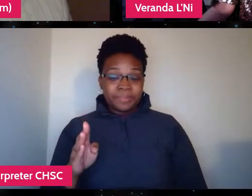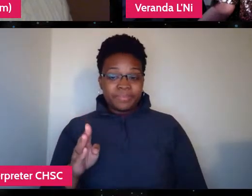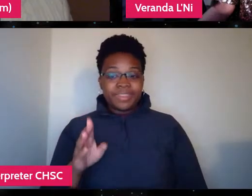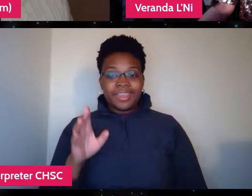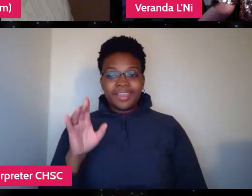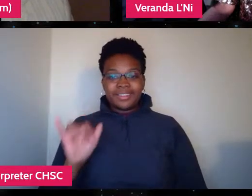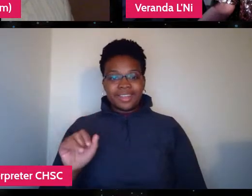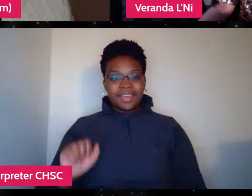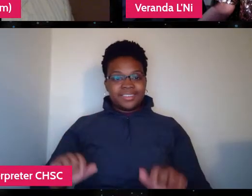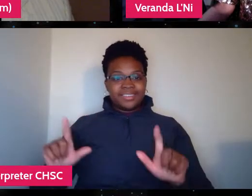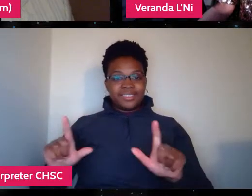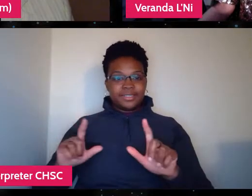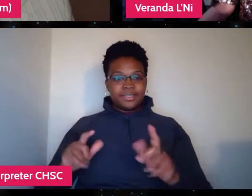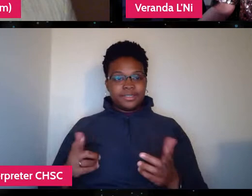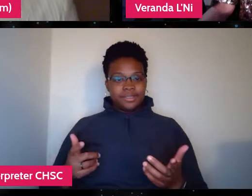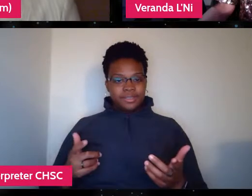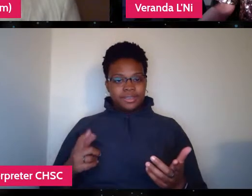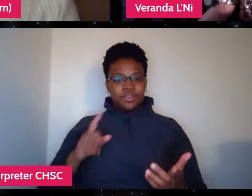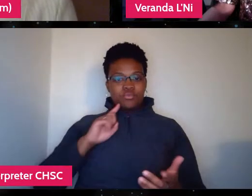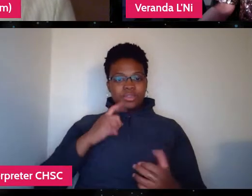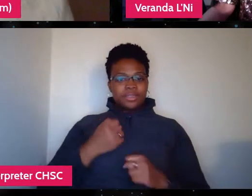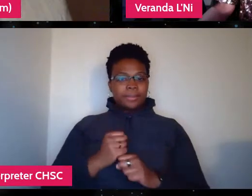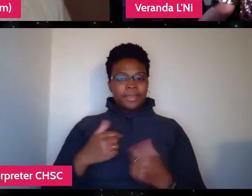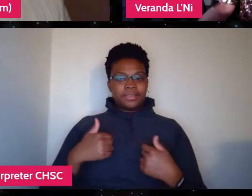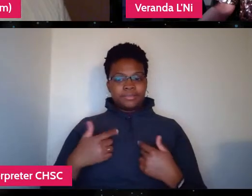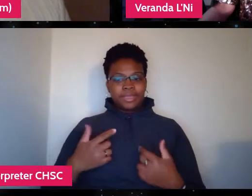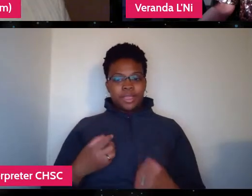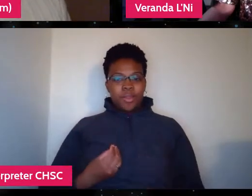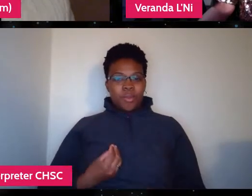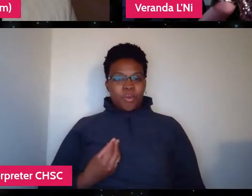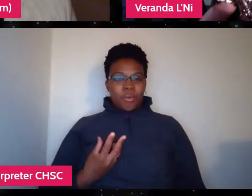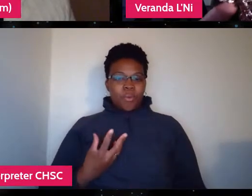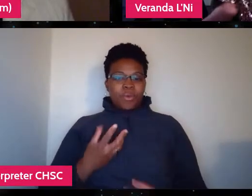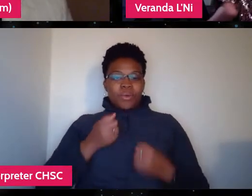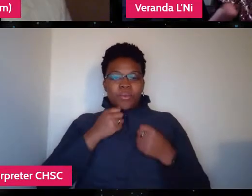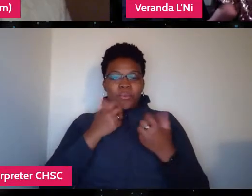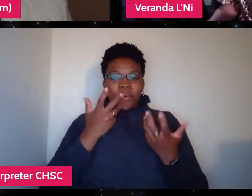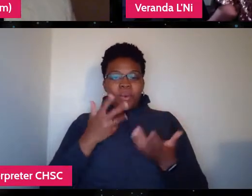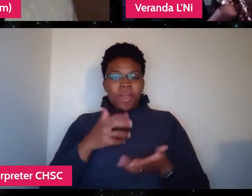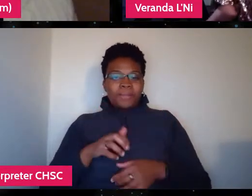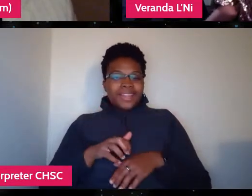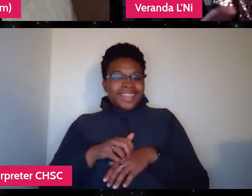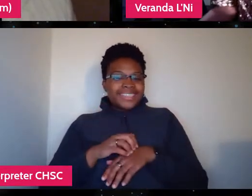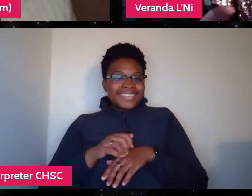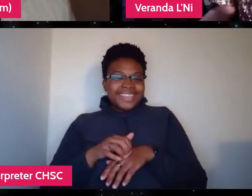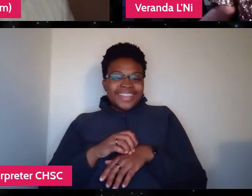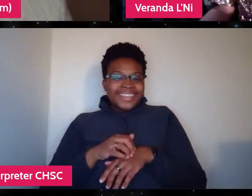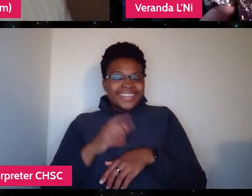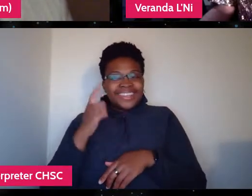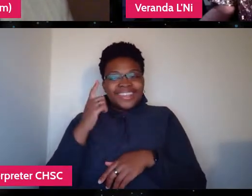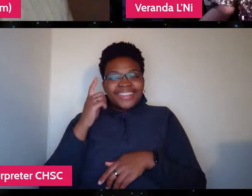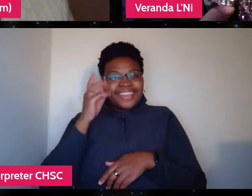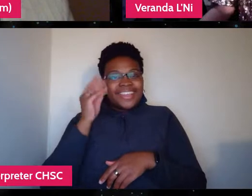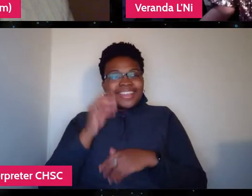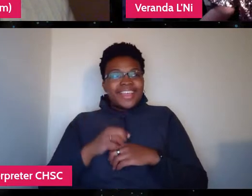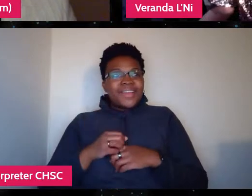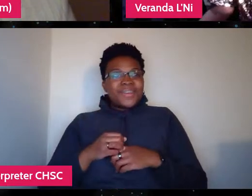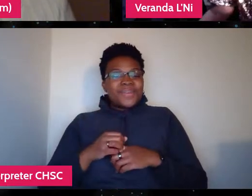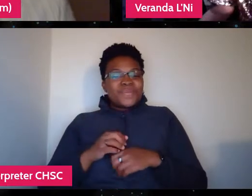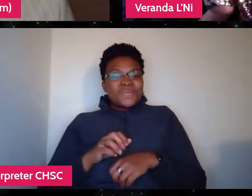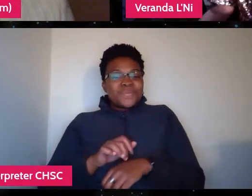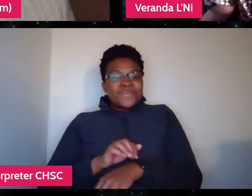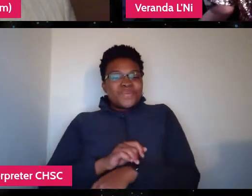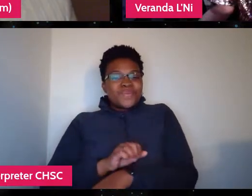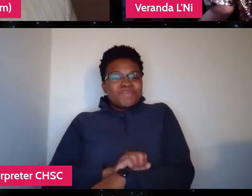scene is just makes me warm and tingly just thinking about it, you know? Yeah, it was